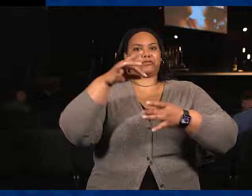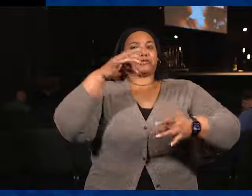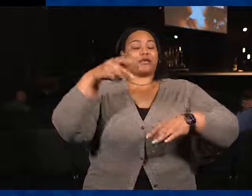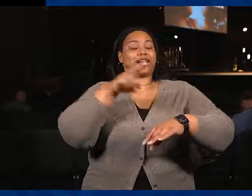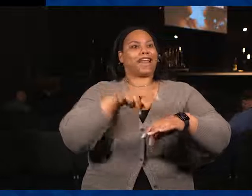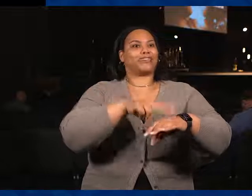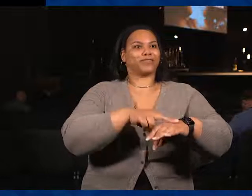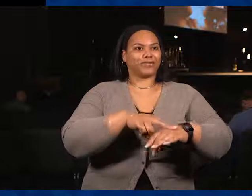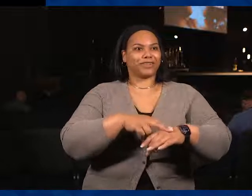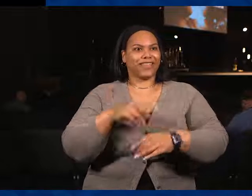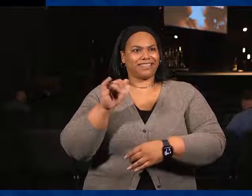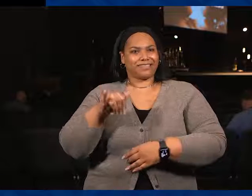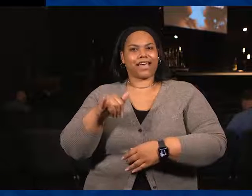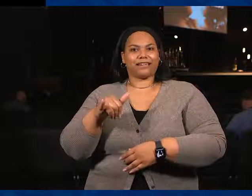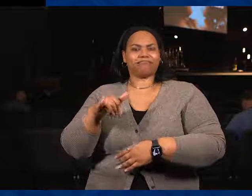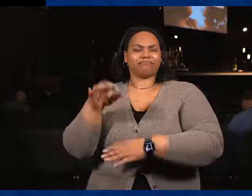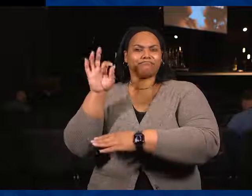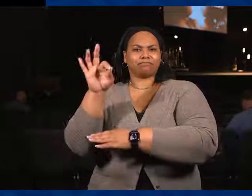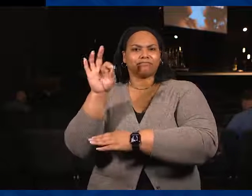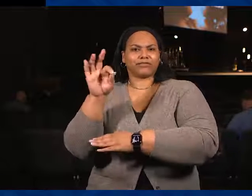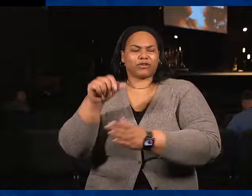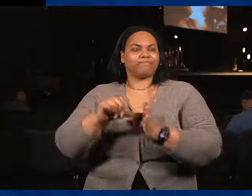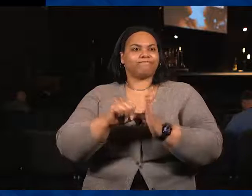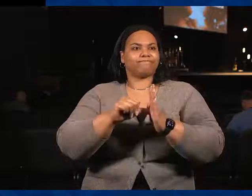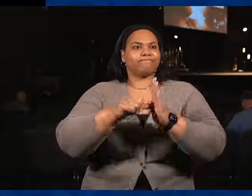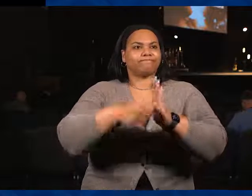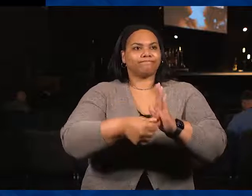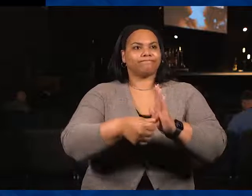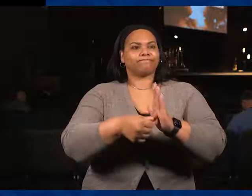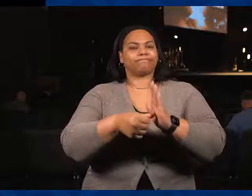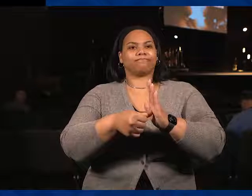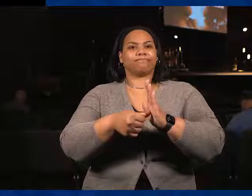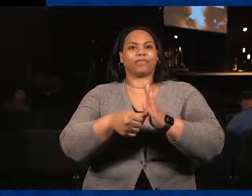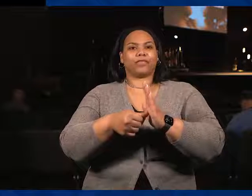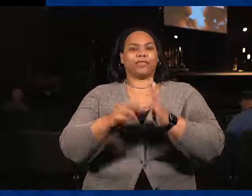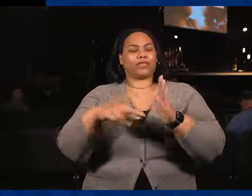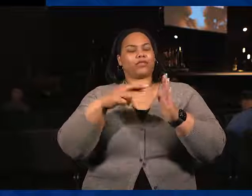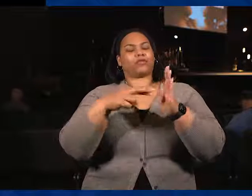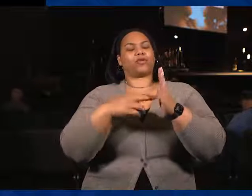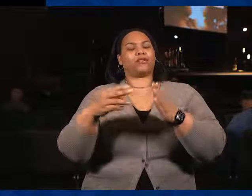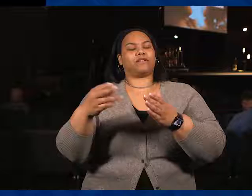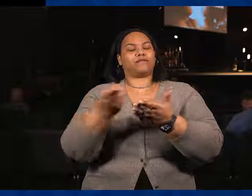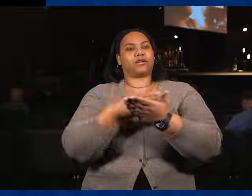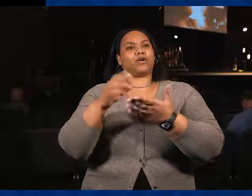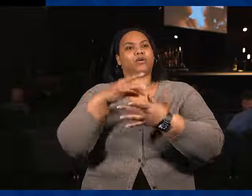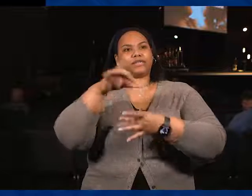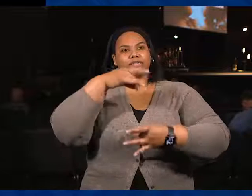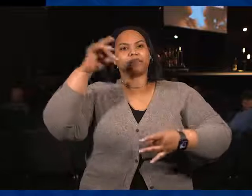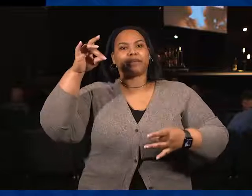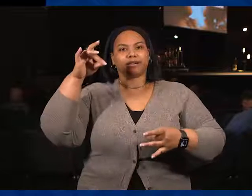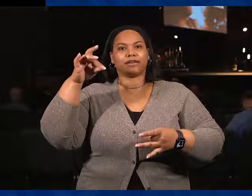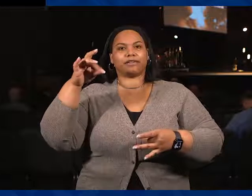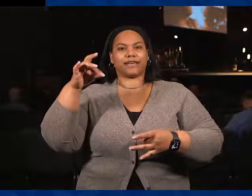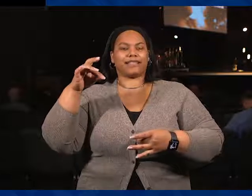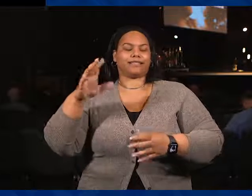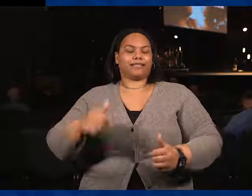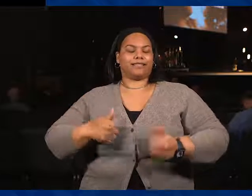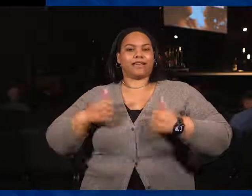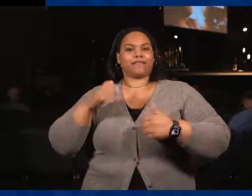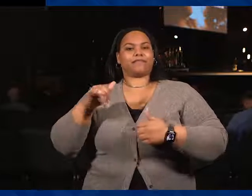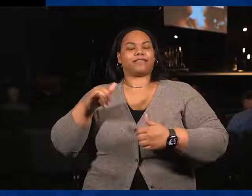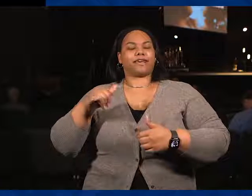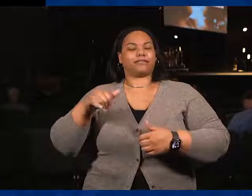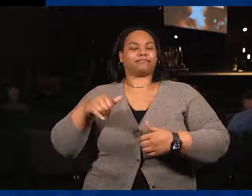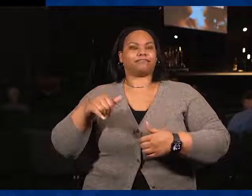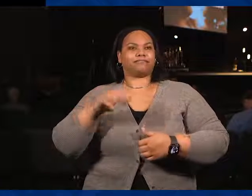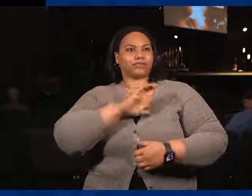it's in that series that we have tried to emphasize the central role that the Holy Spirit has in the life of the believer. And specifically,